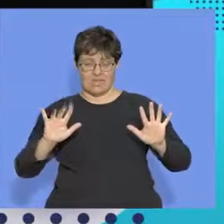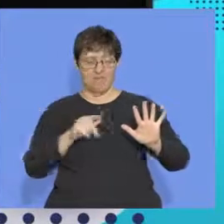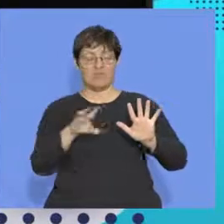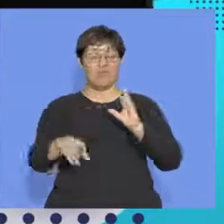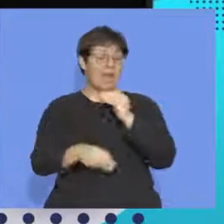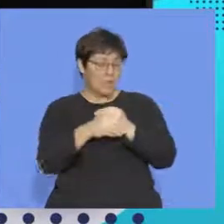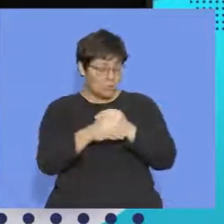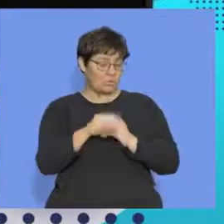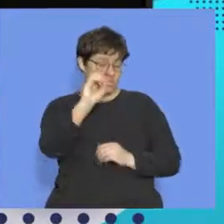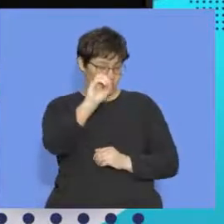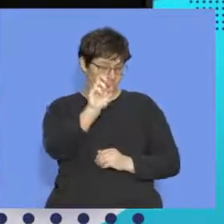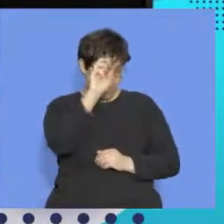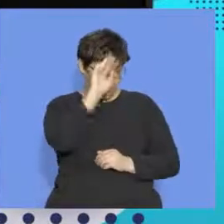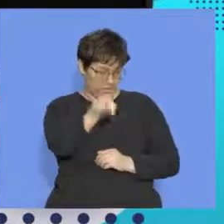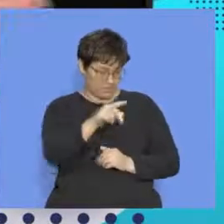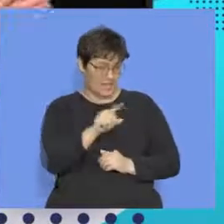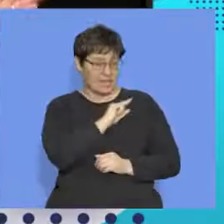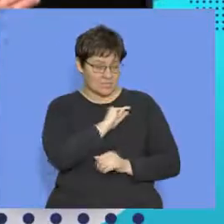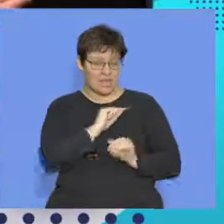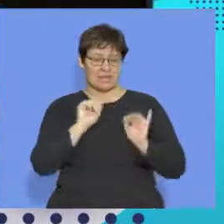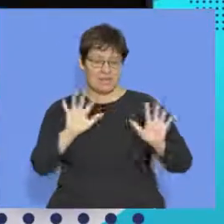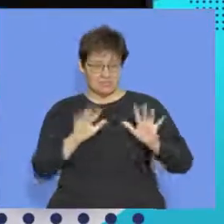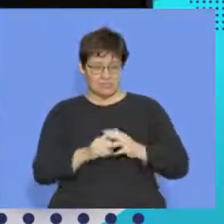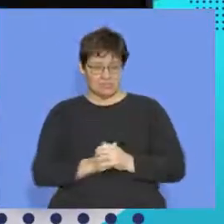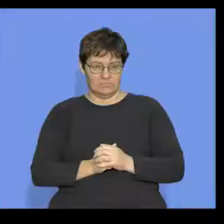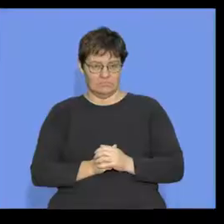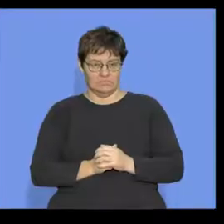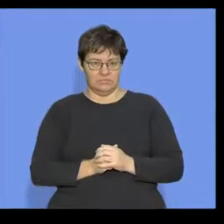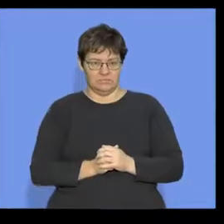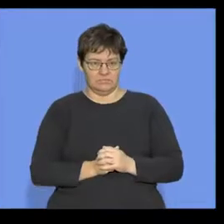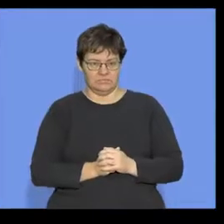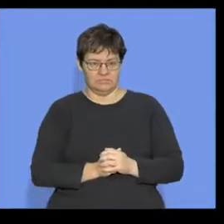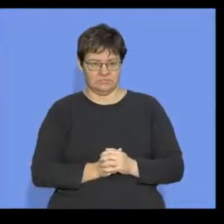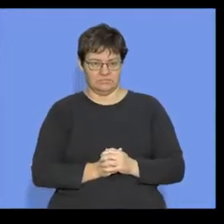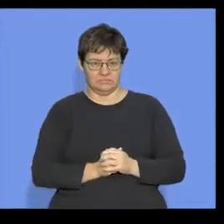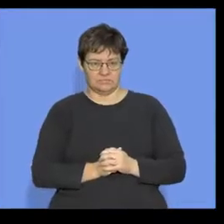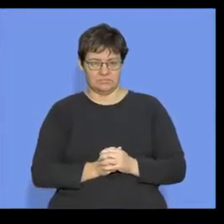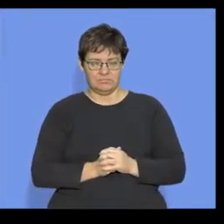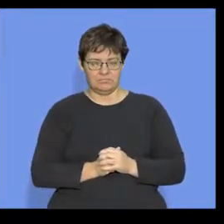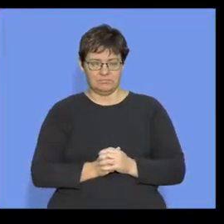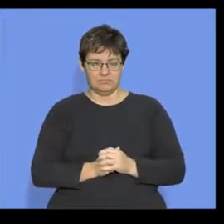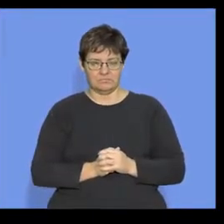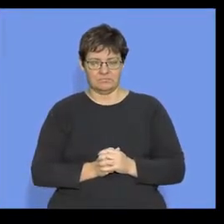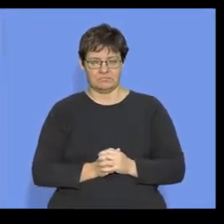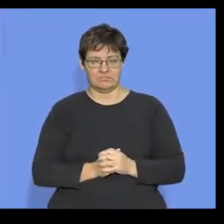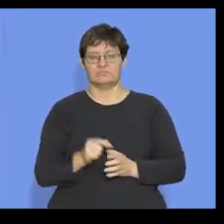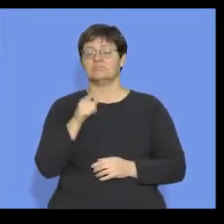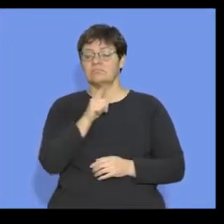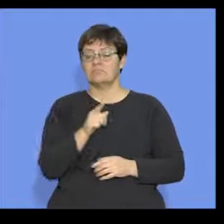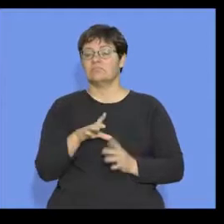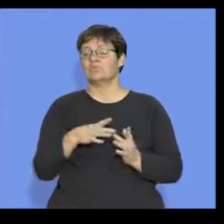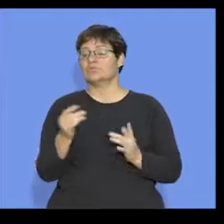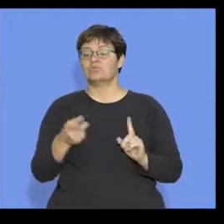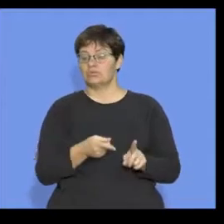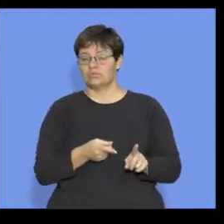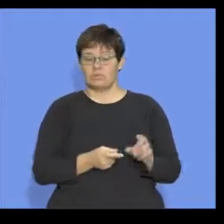but we're including 0 as a digit. Hence, you have 10 digits. So 10 digits, we have to choose from